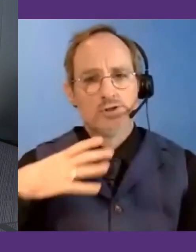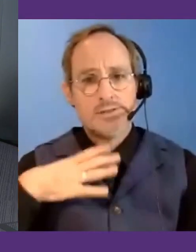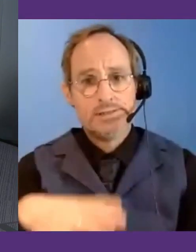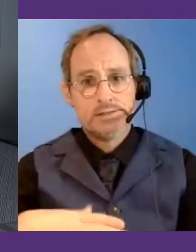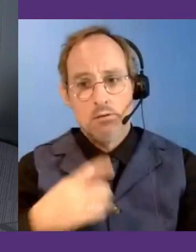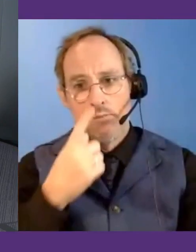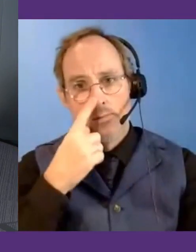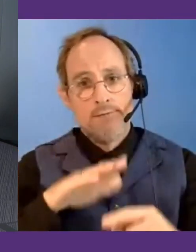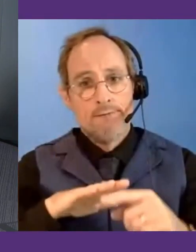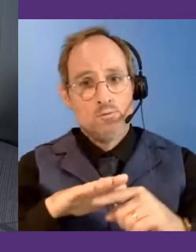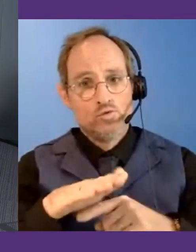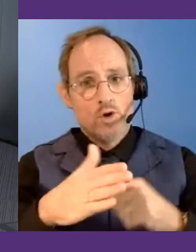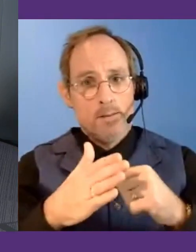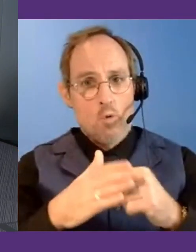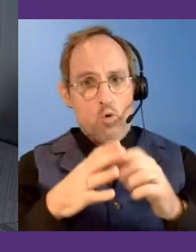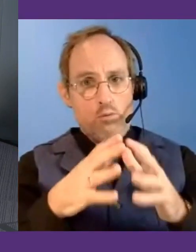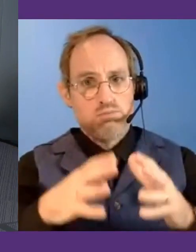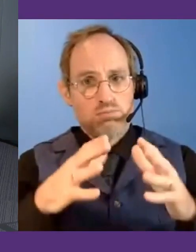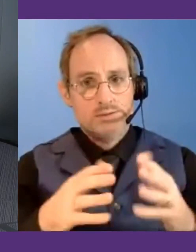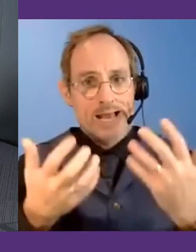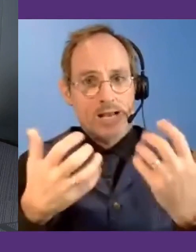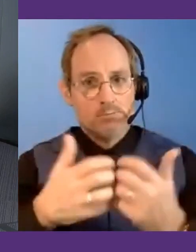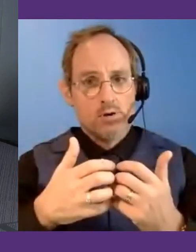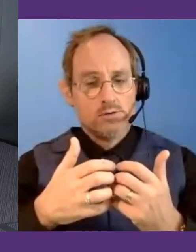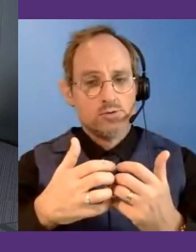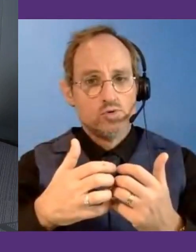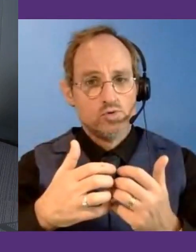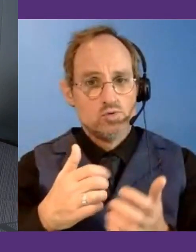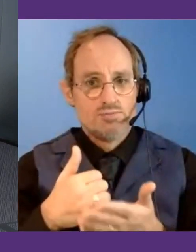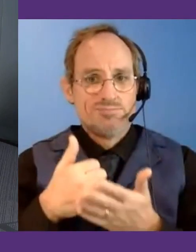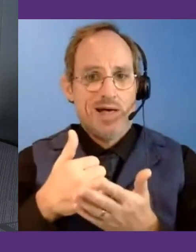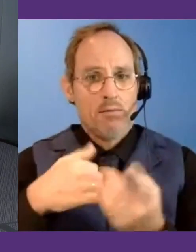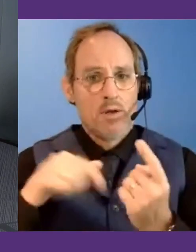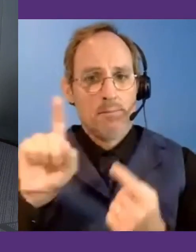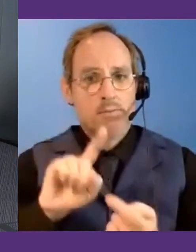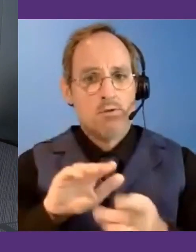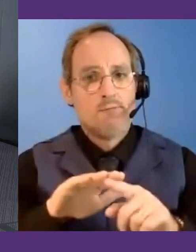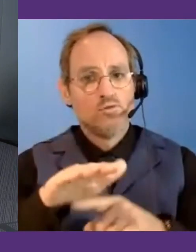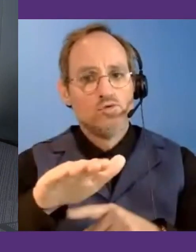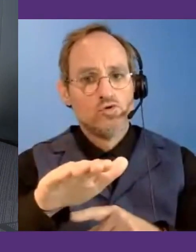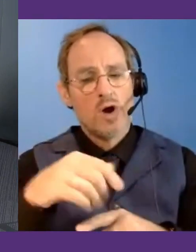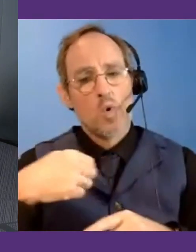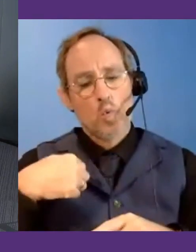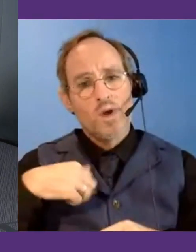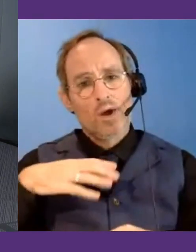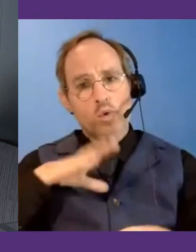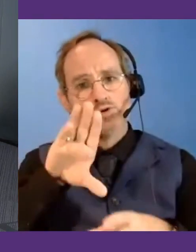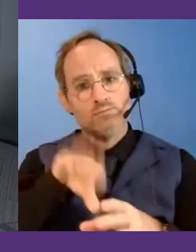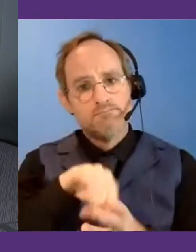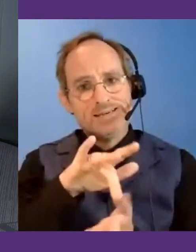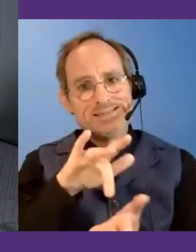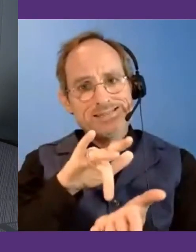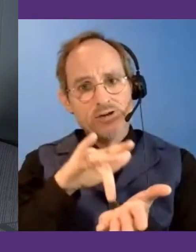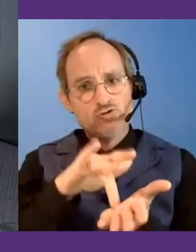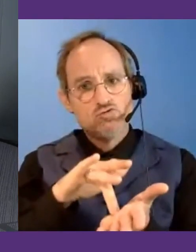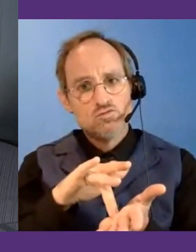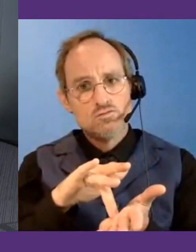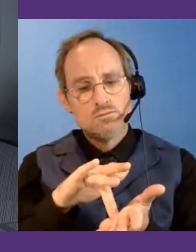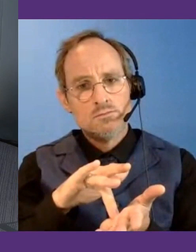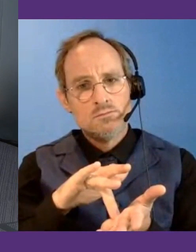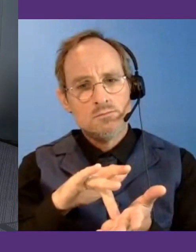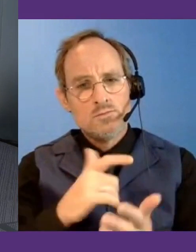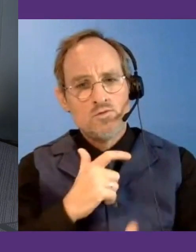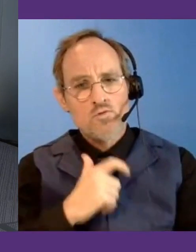for citizens in the future. So we're keen to play a long-term role in trying to make sure that we help